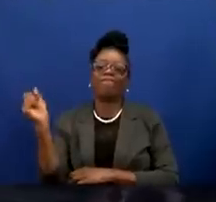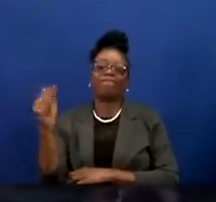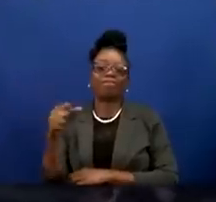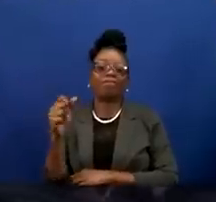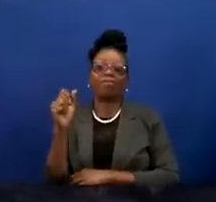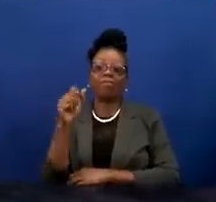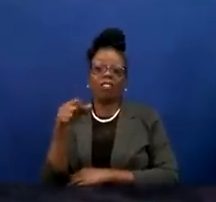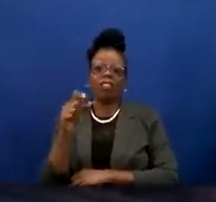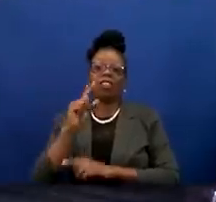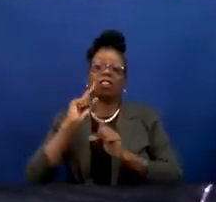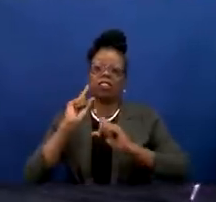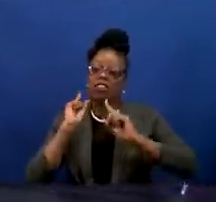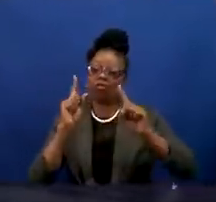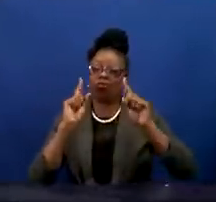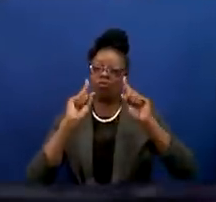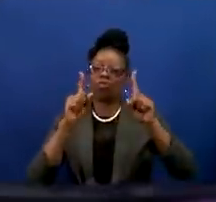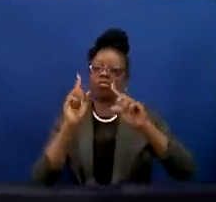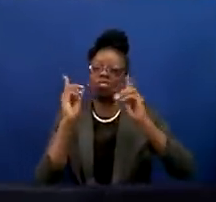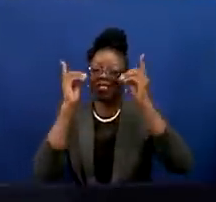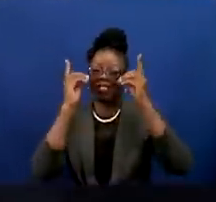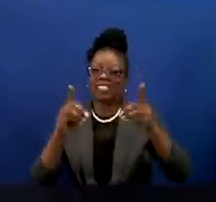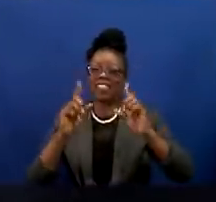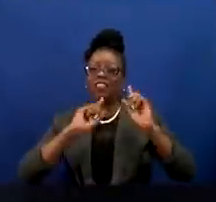Yeah. You could have gone anywhere.